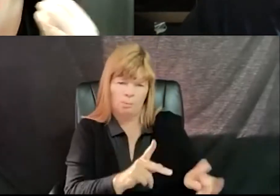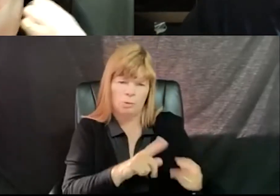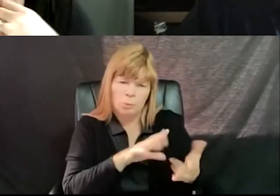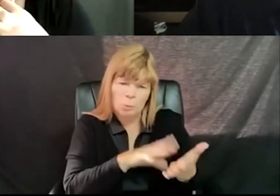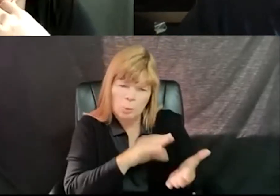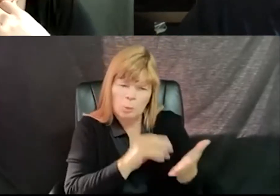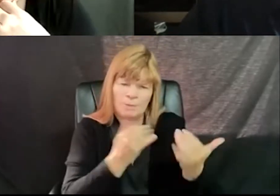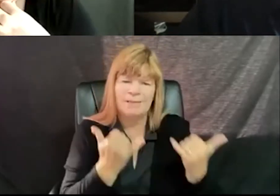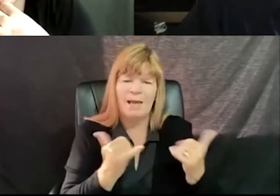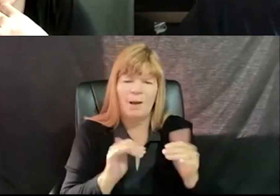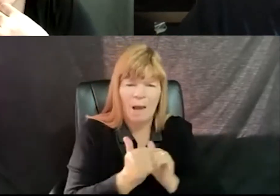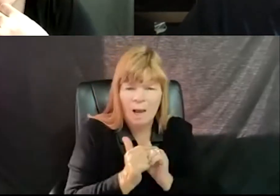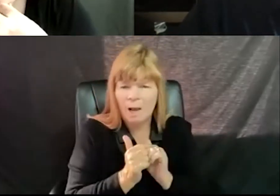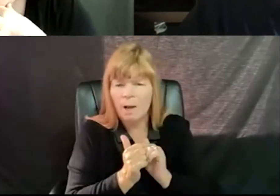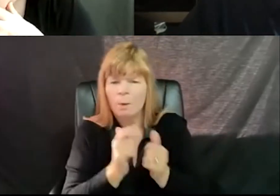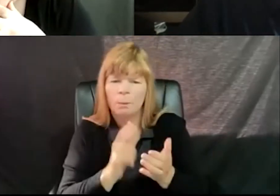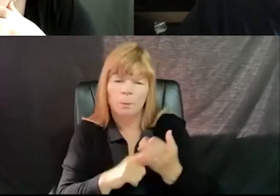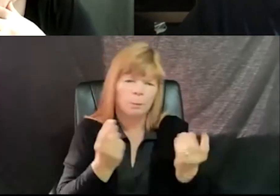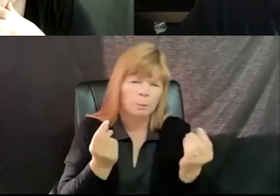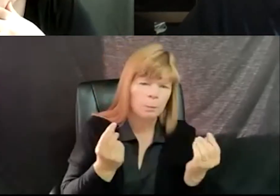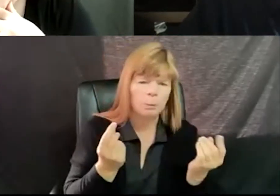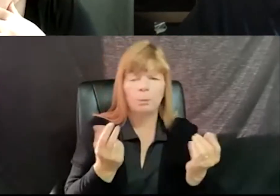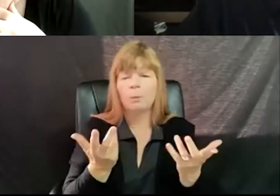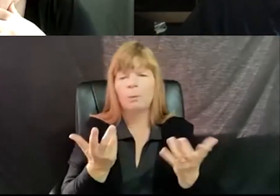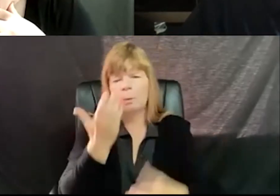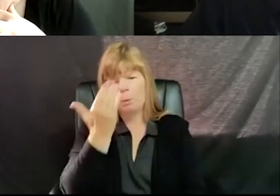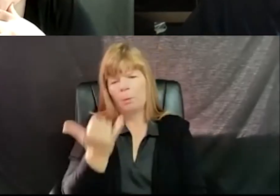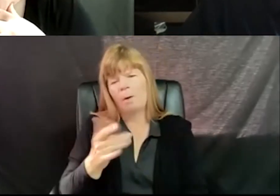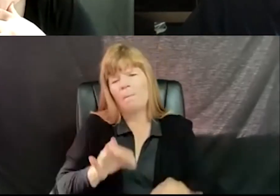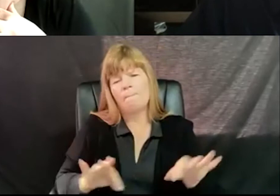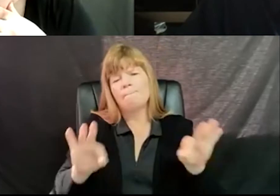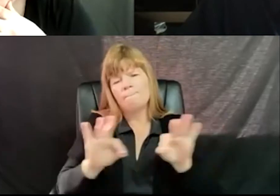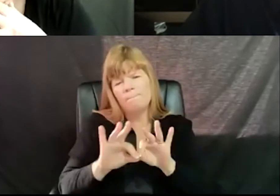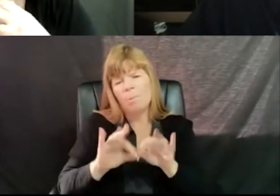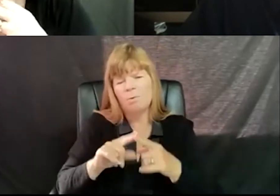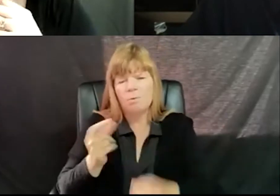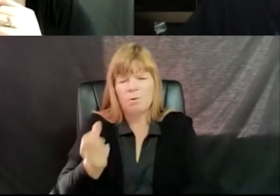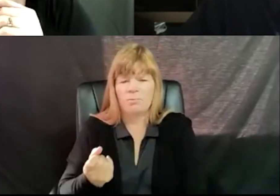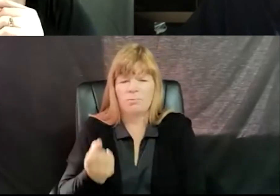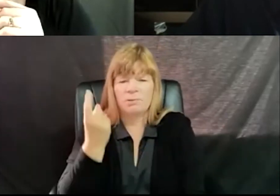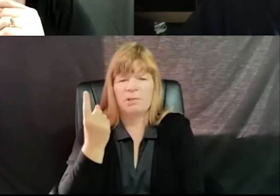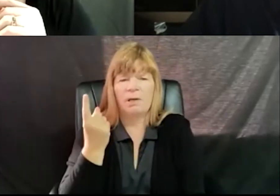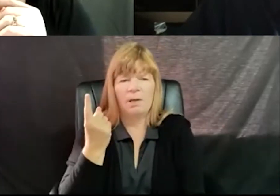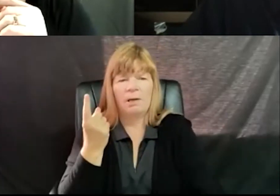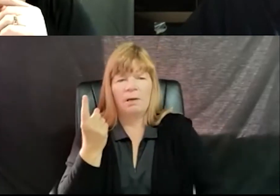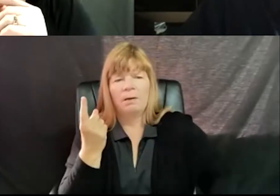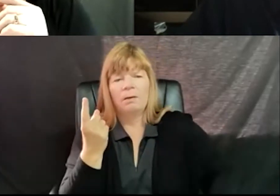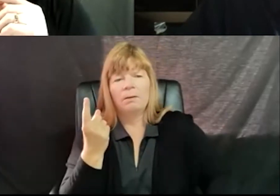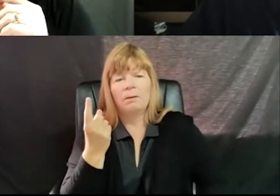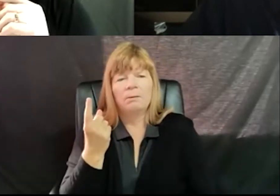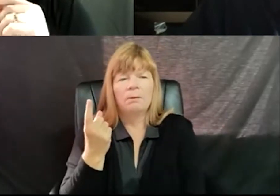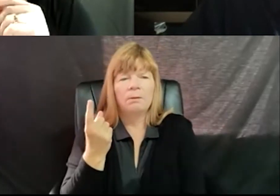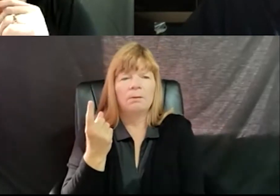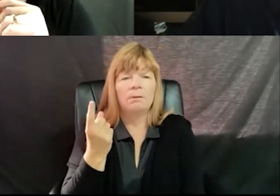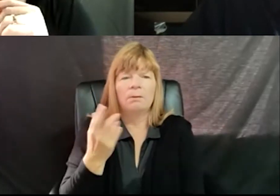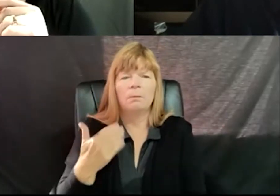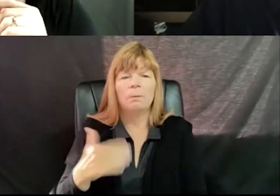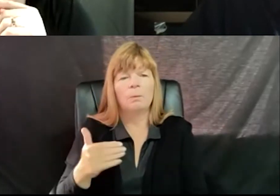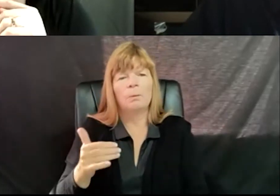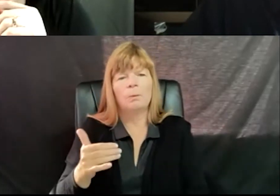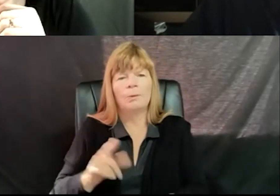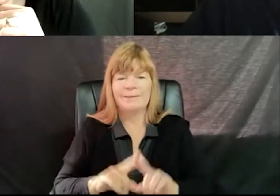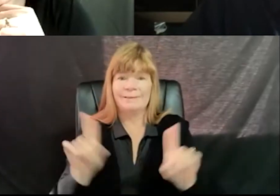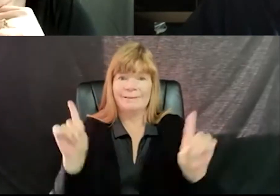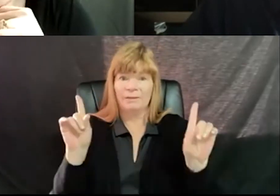now. Because it's very important to understand too that there is a very big difference between the youth